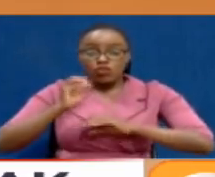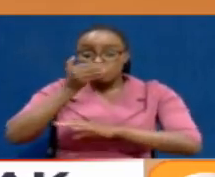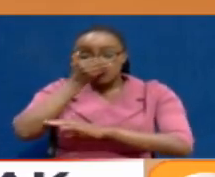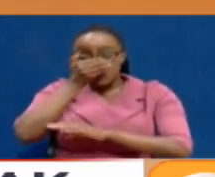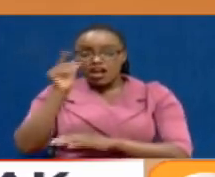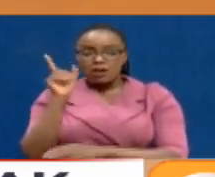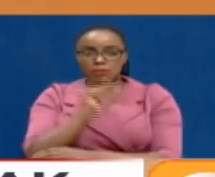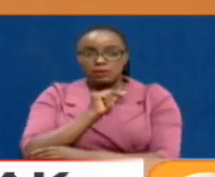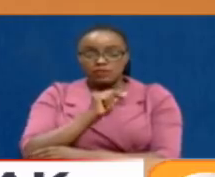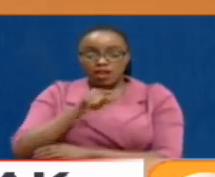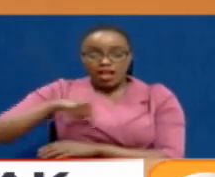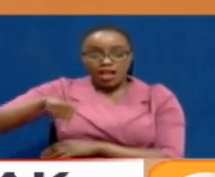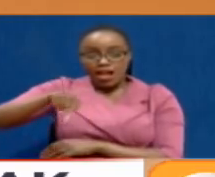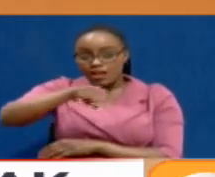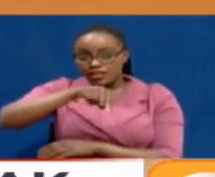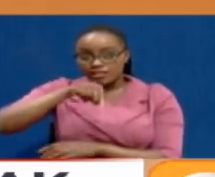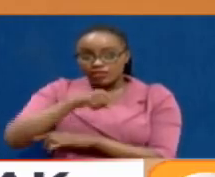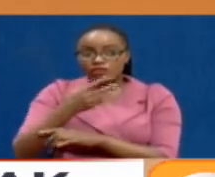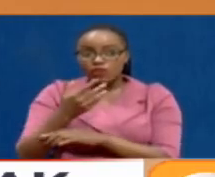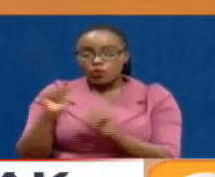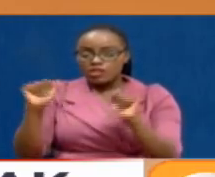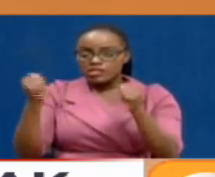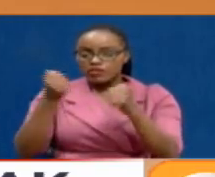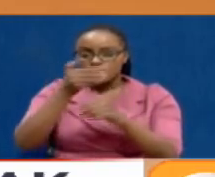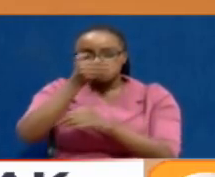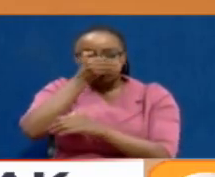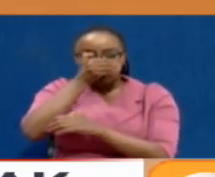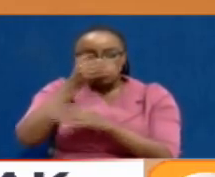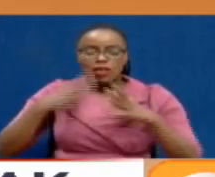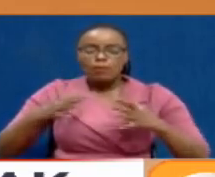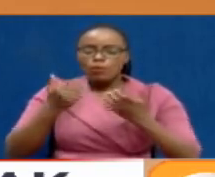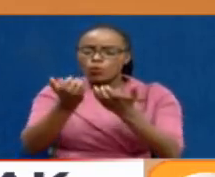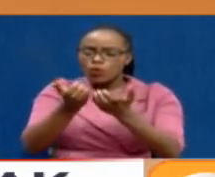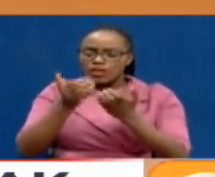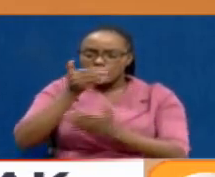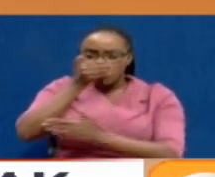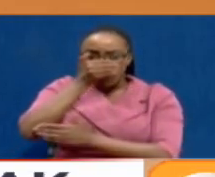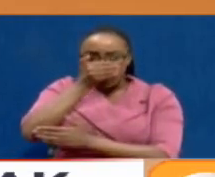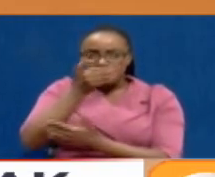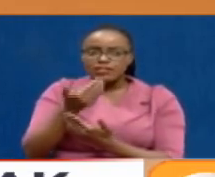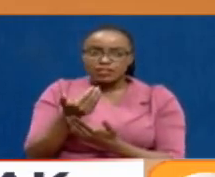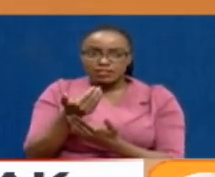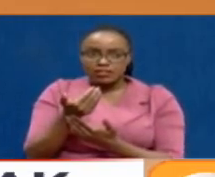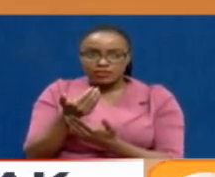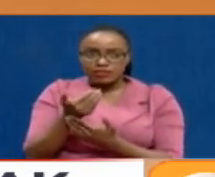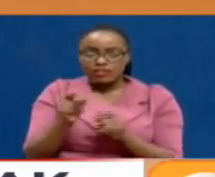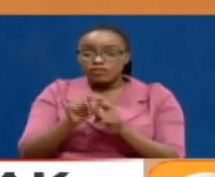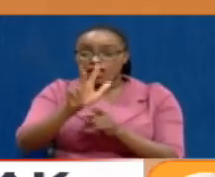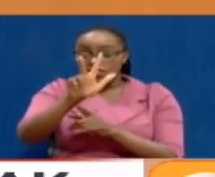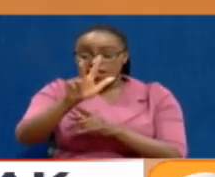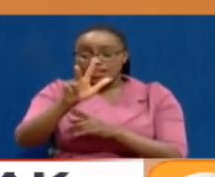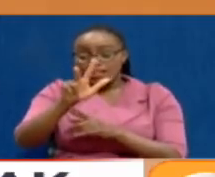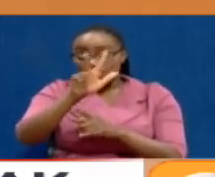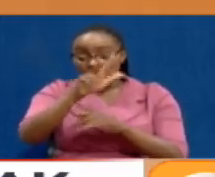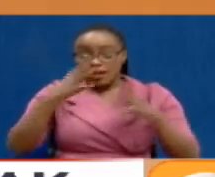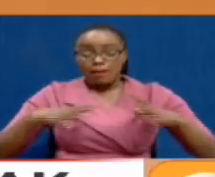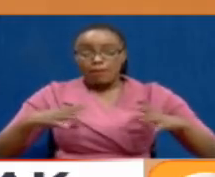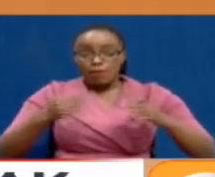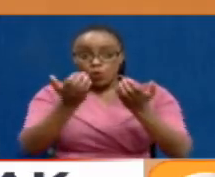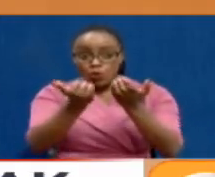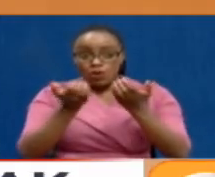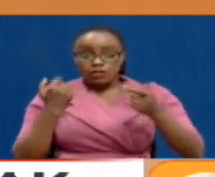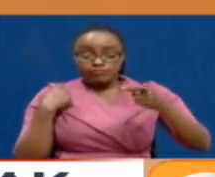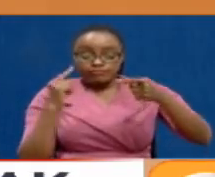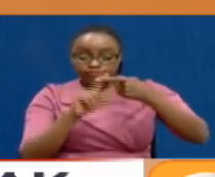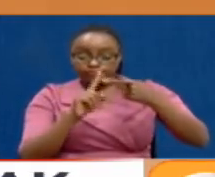diminished. So we are saving masks for those who really need them. And there are three categories of people who really need them. One